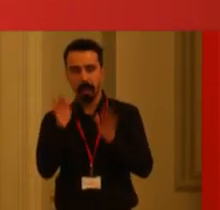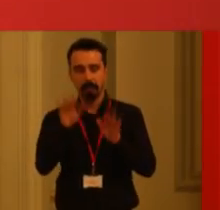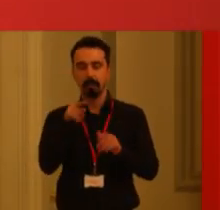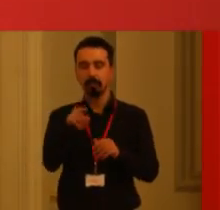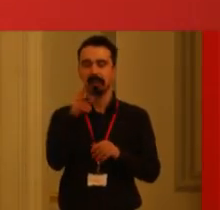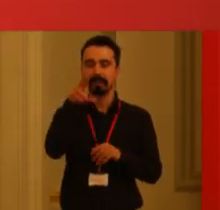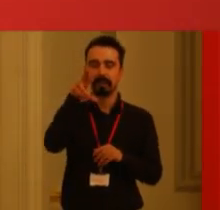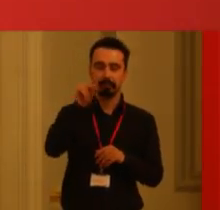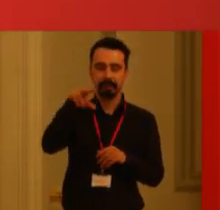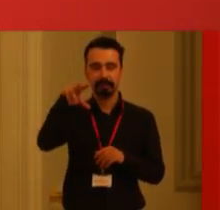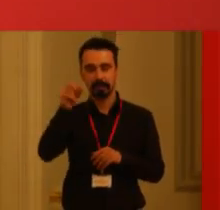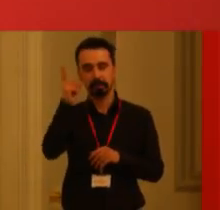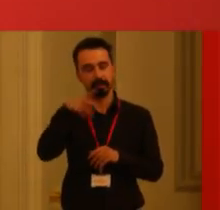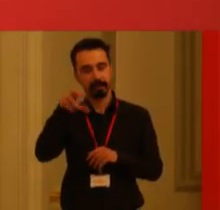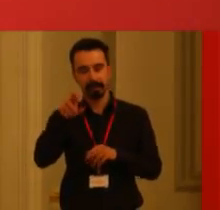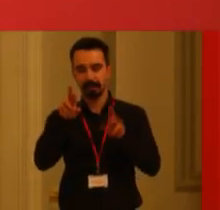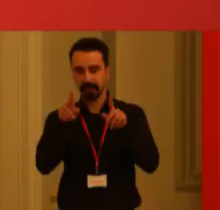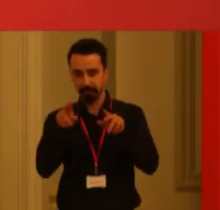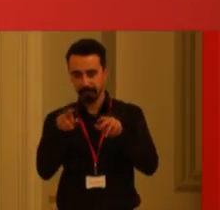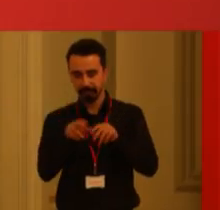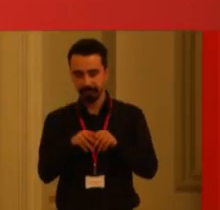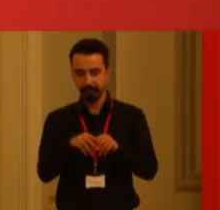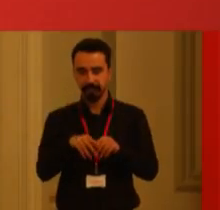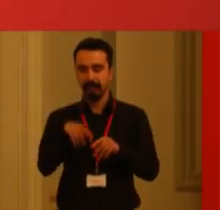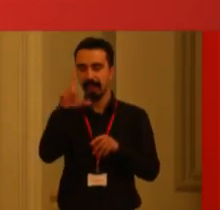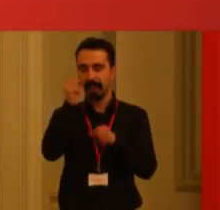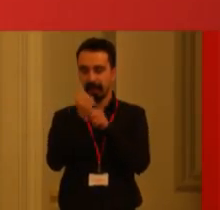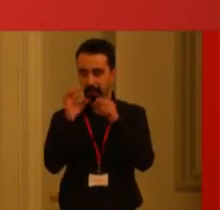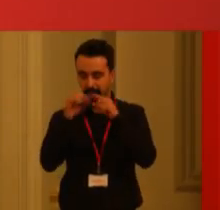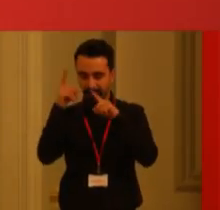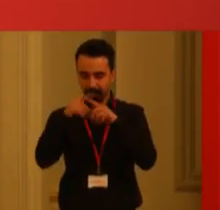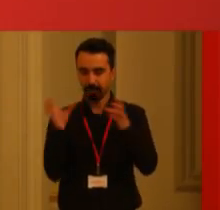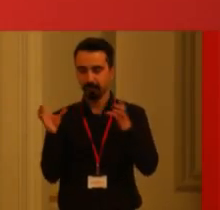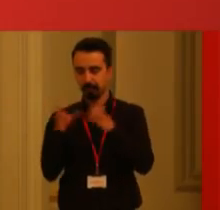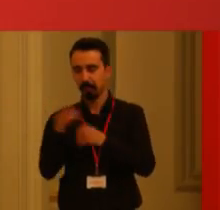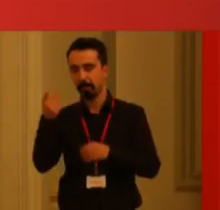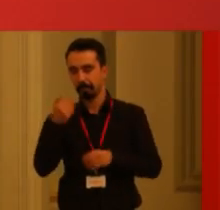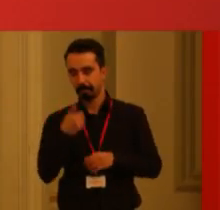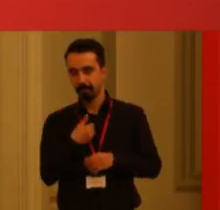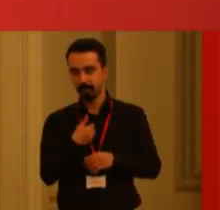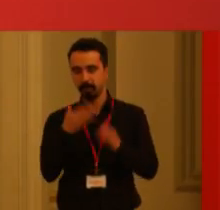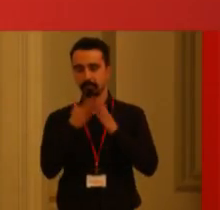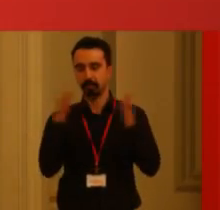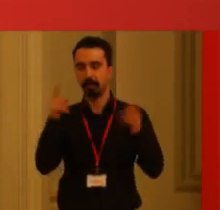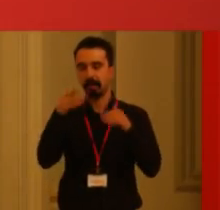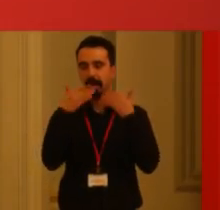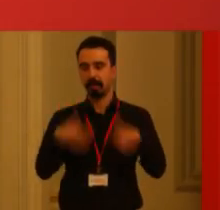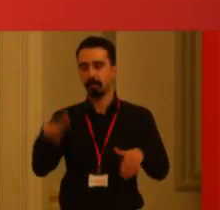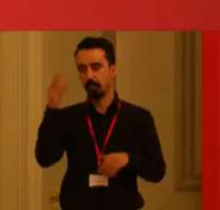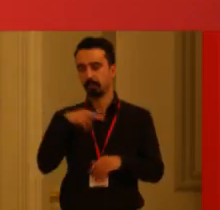23% may be put on that. So it's like 80% of young people think that